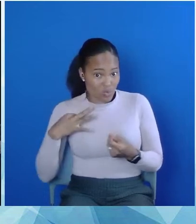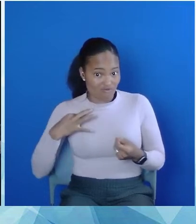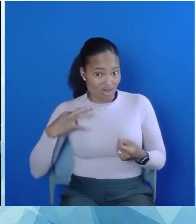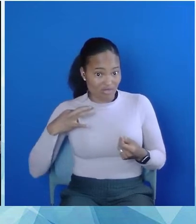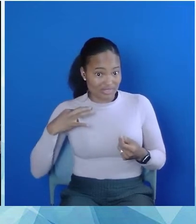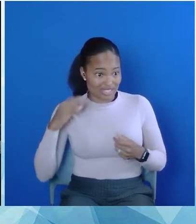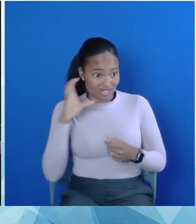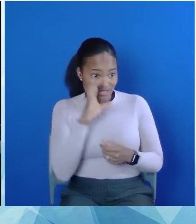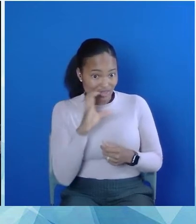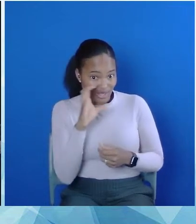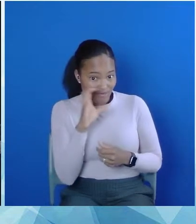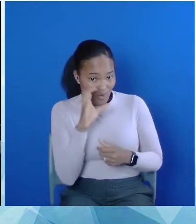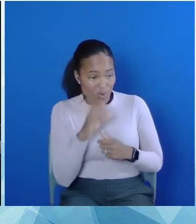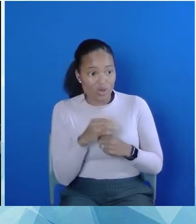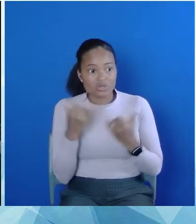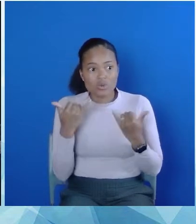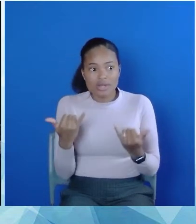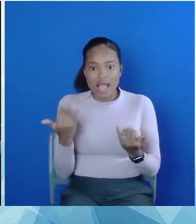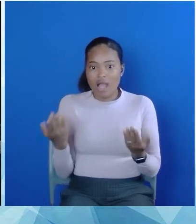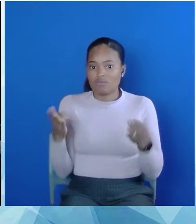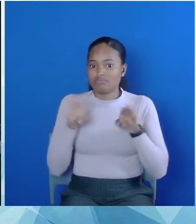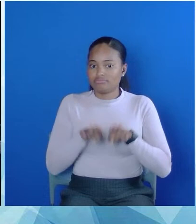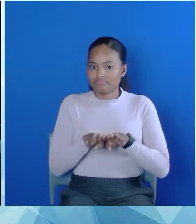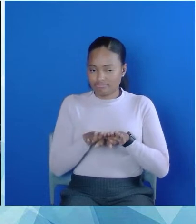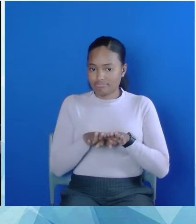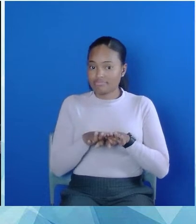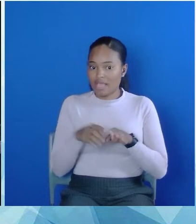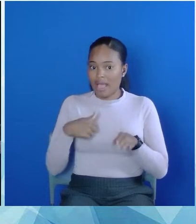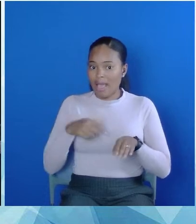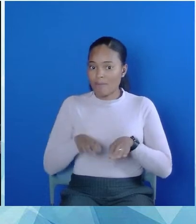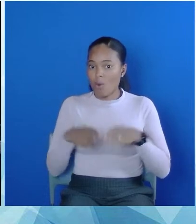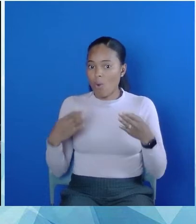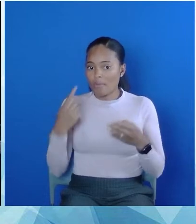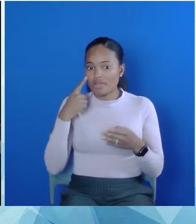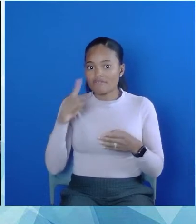any questions or respond to any comments that you may have at this time.